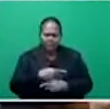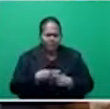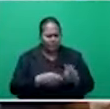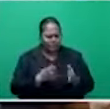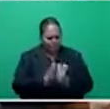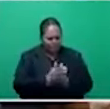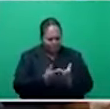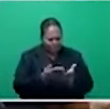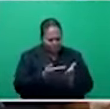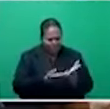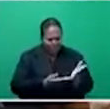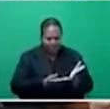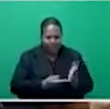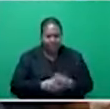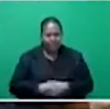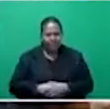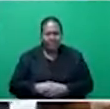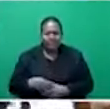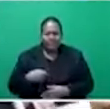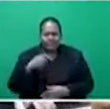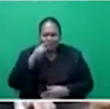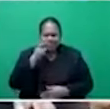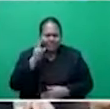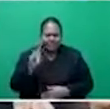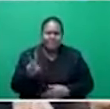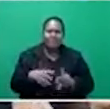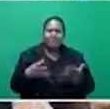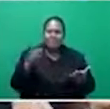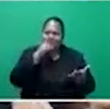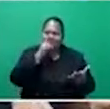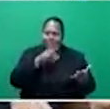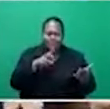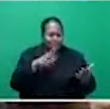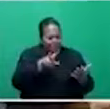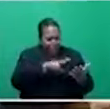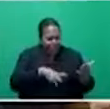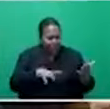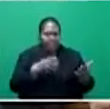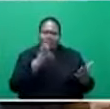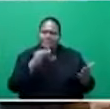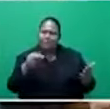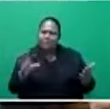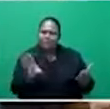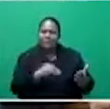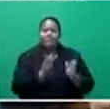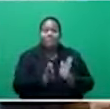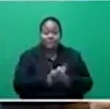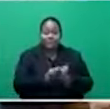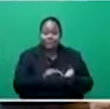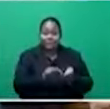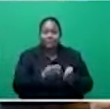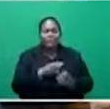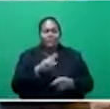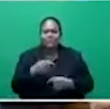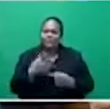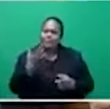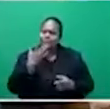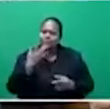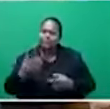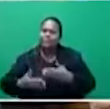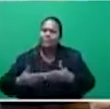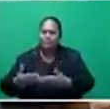I really cannot see how people can quote from the Bible or quote from any scripture, but then lie in the process too, Mr.